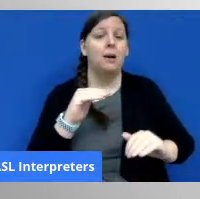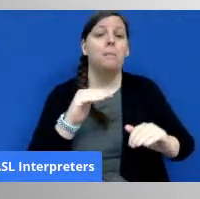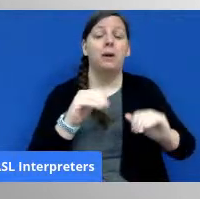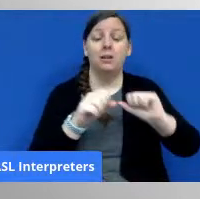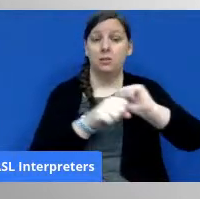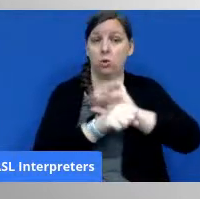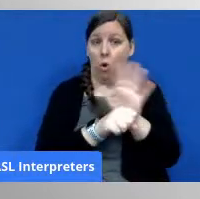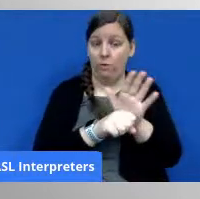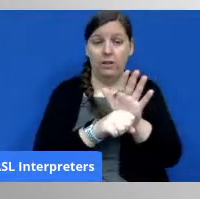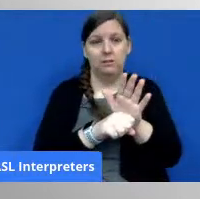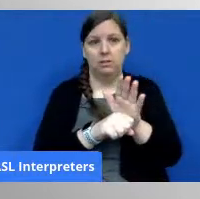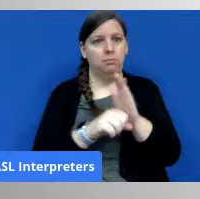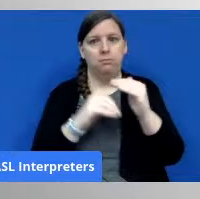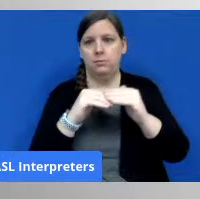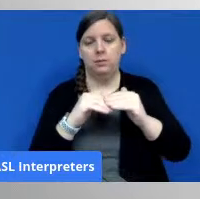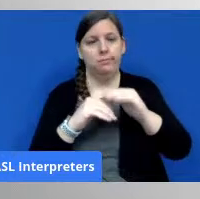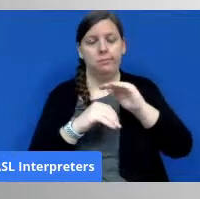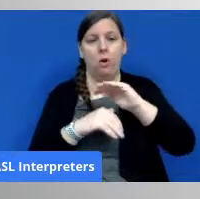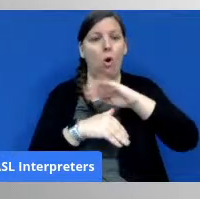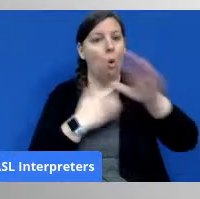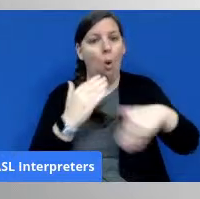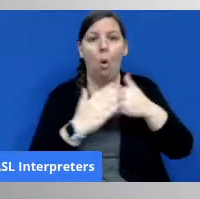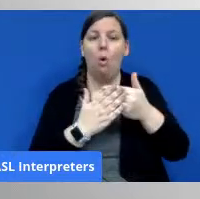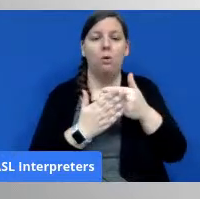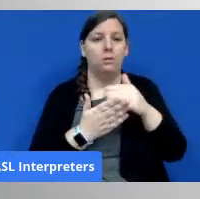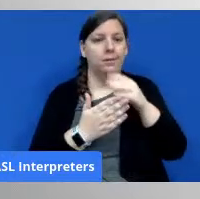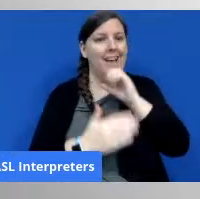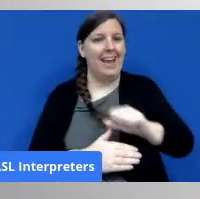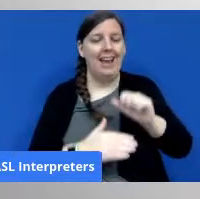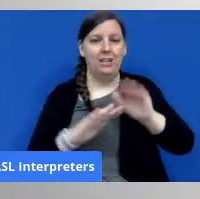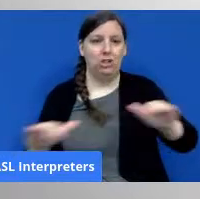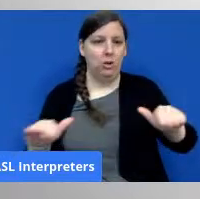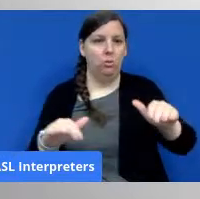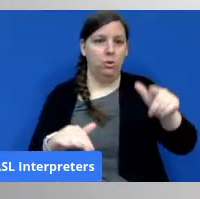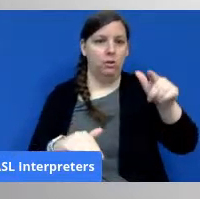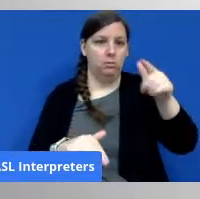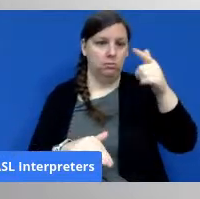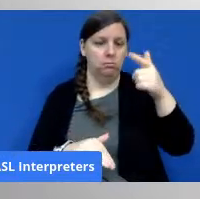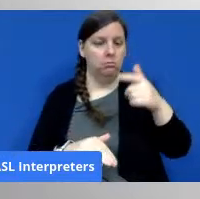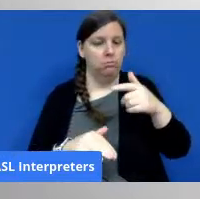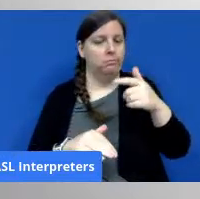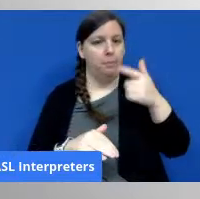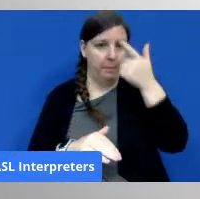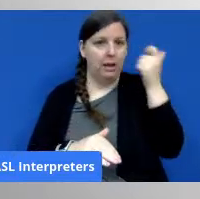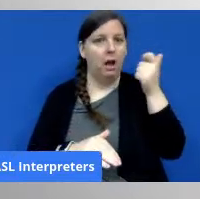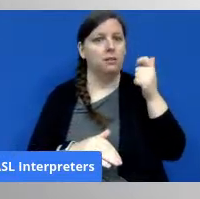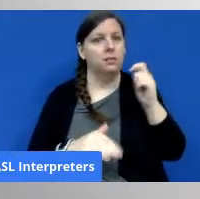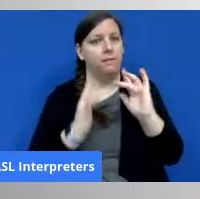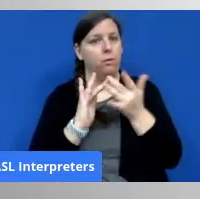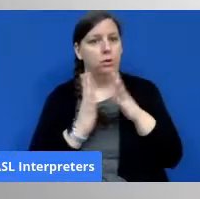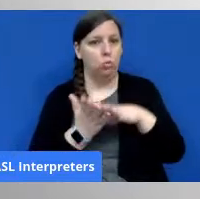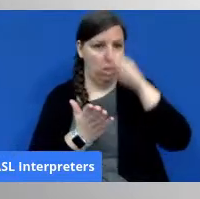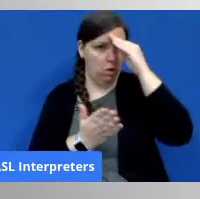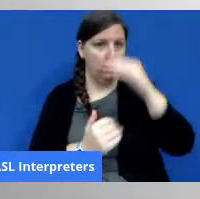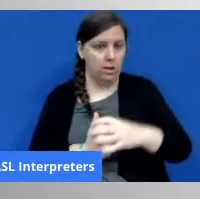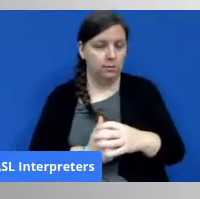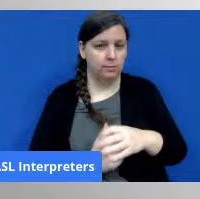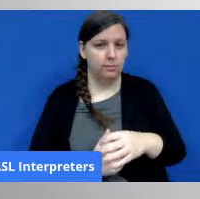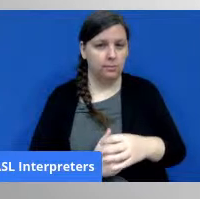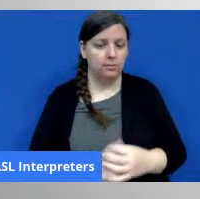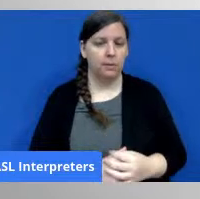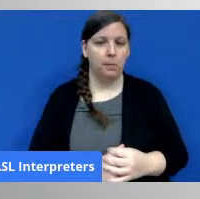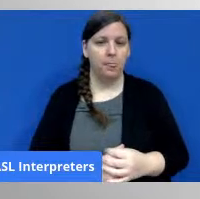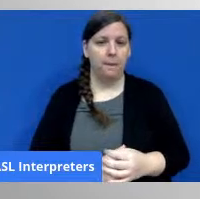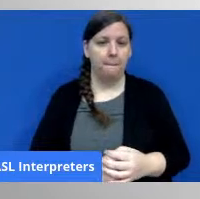to children of all ages because of the shift that we've had to make for virtual learning. Next slide.